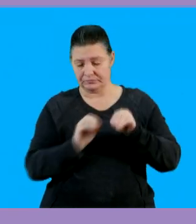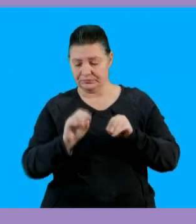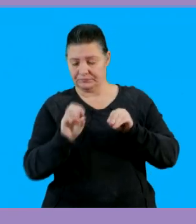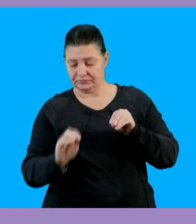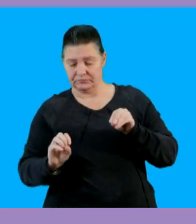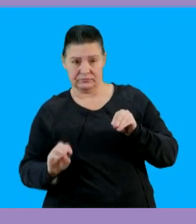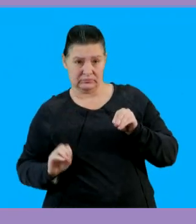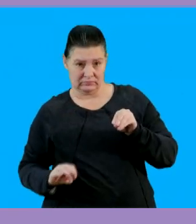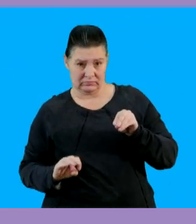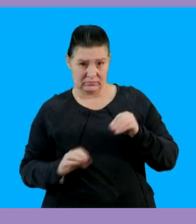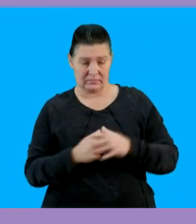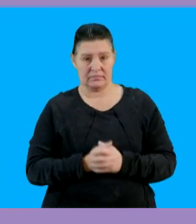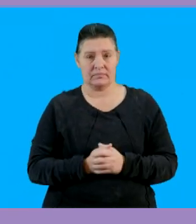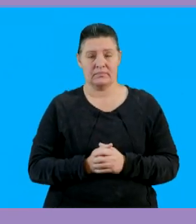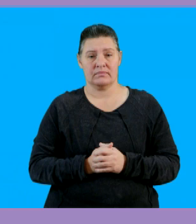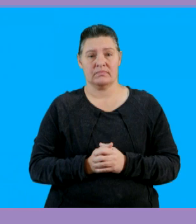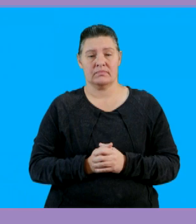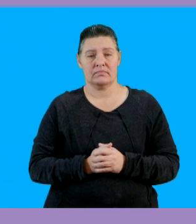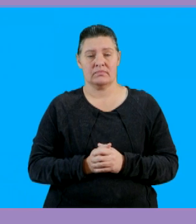an expression.